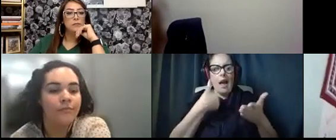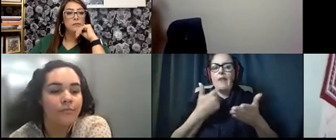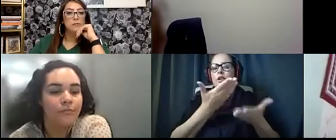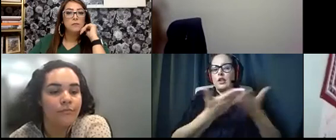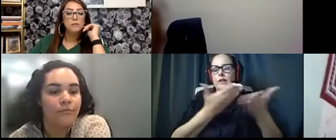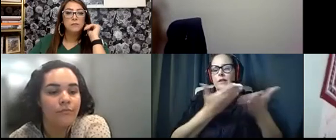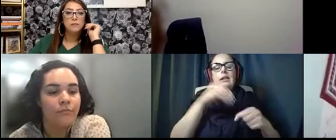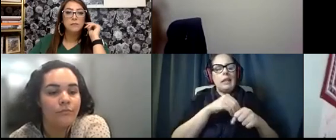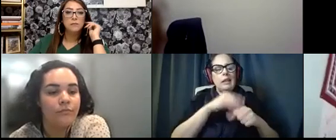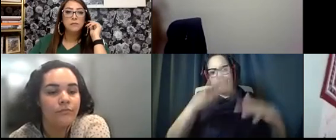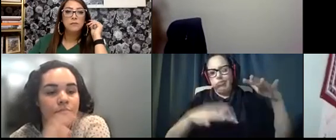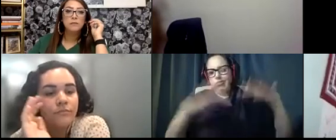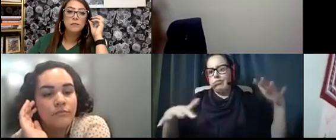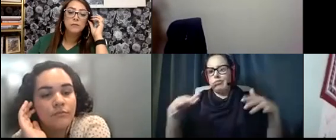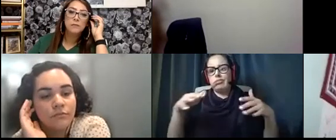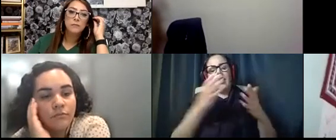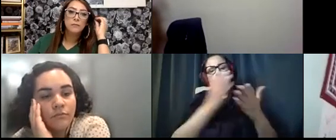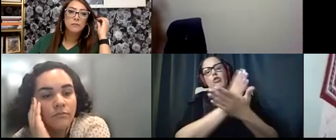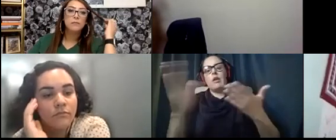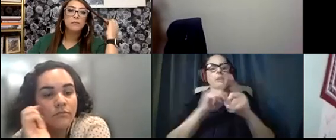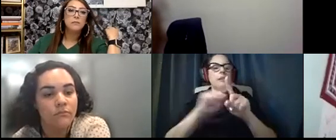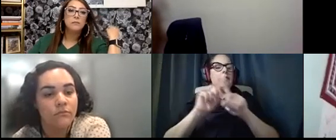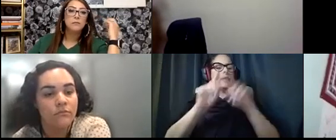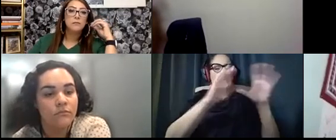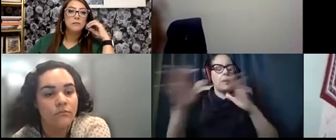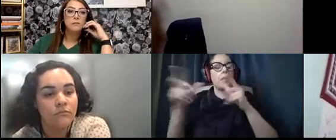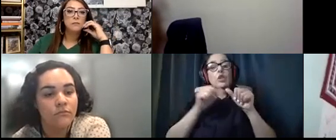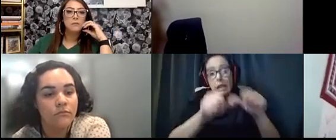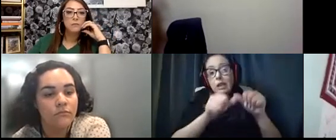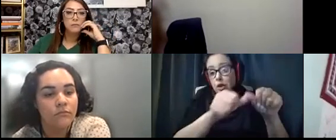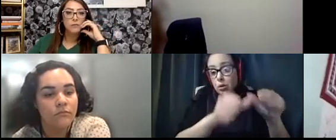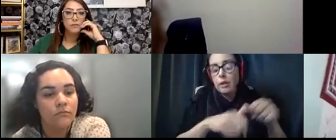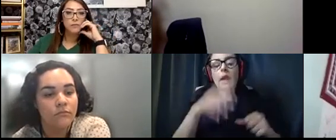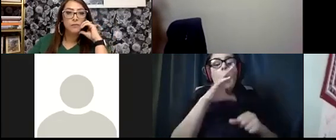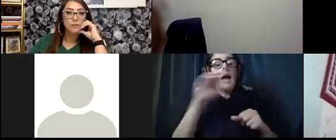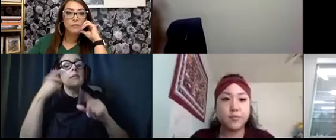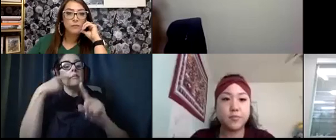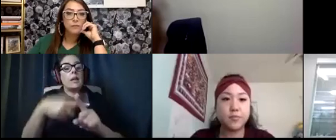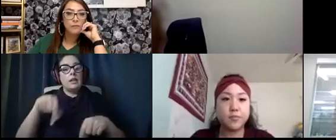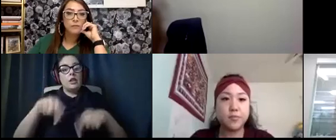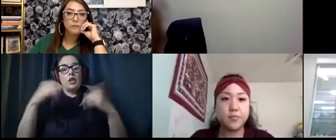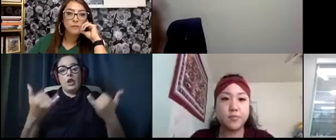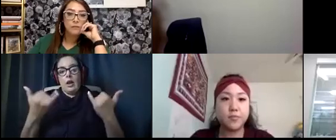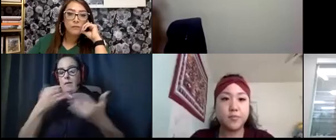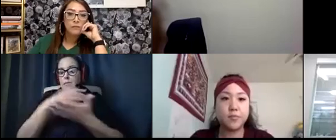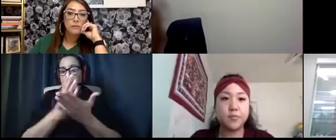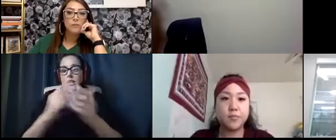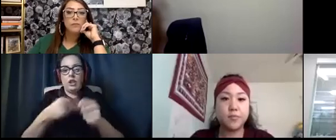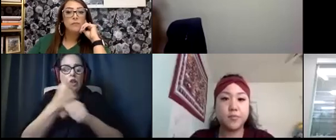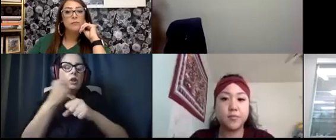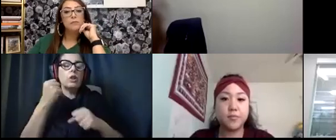inequities across different populations. Those are continuing, as well as this current budget year, the